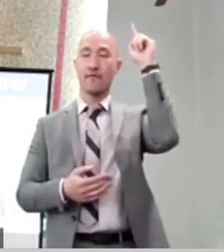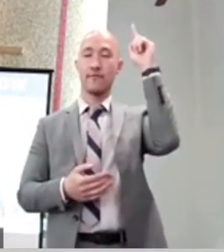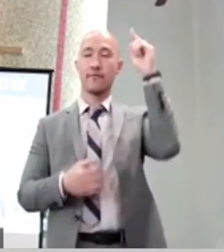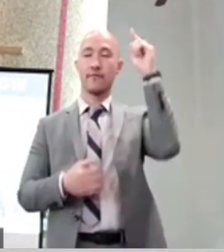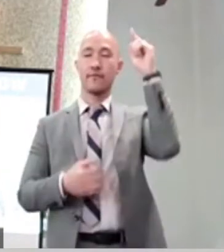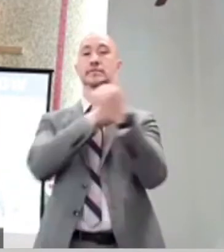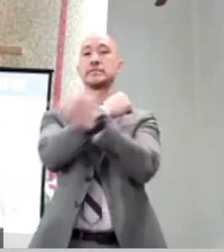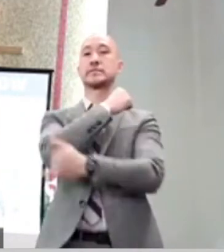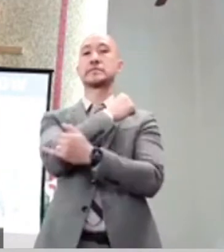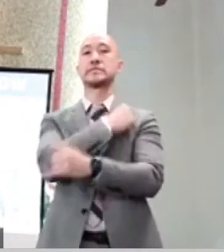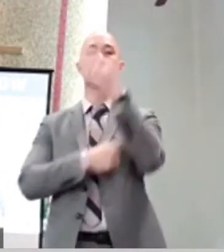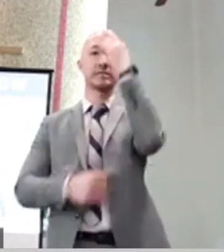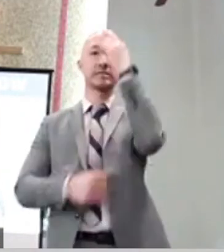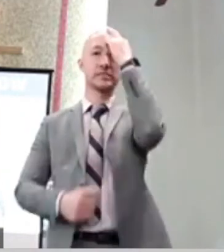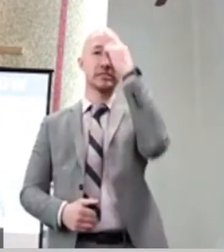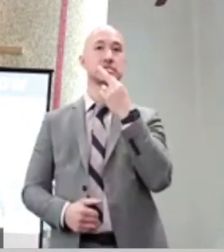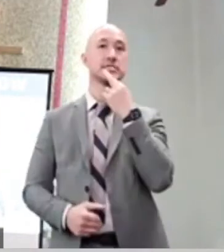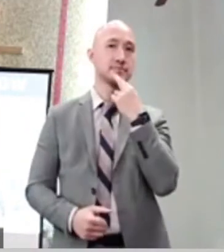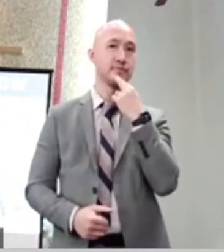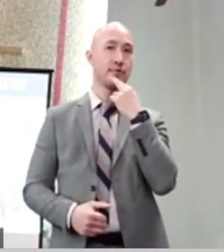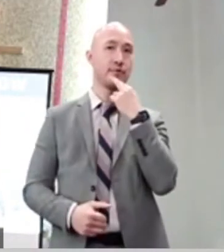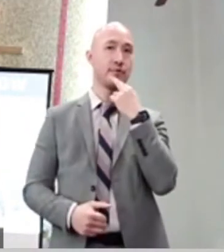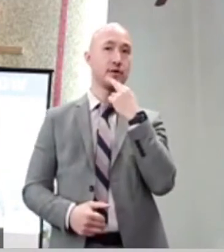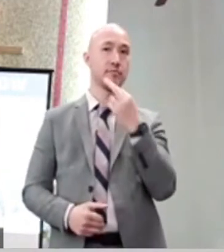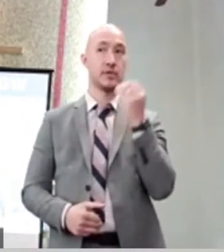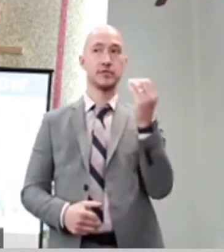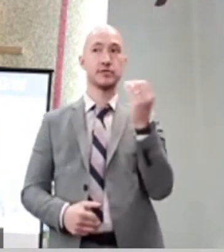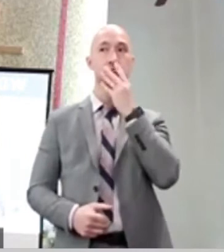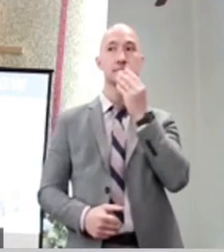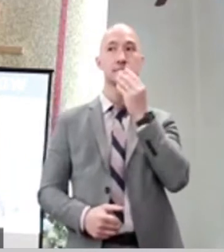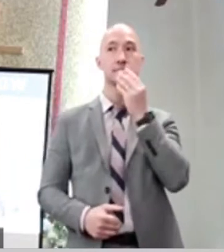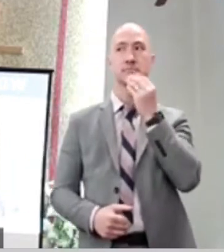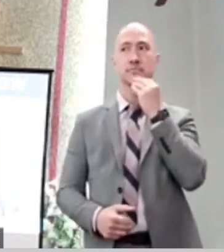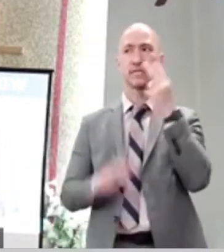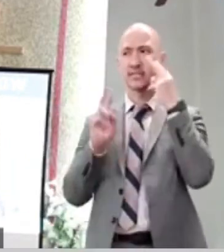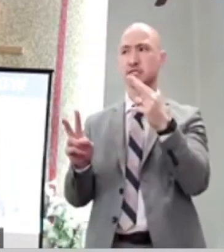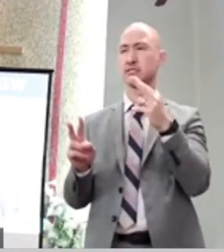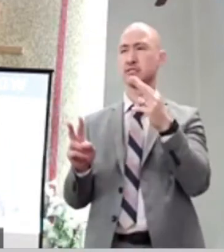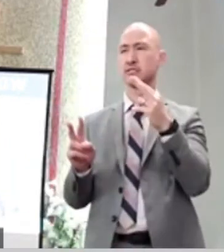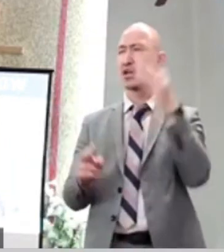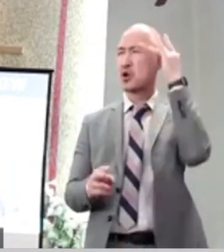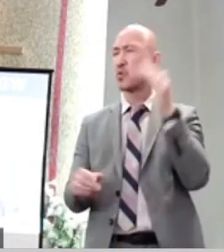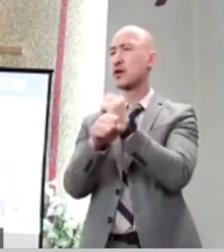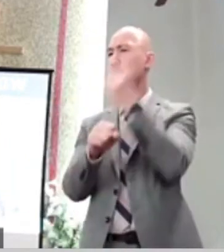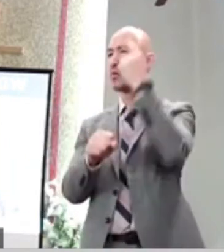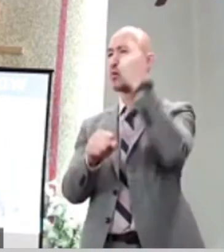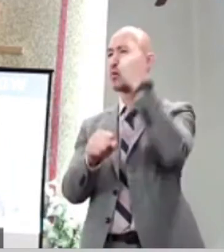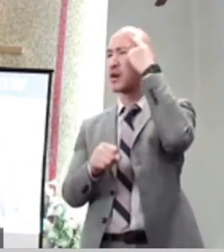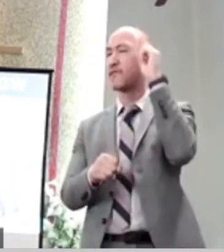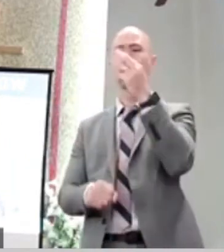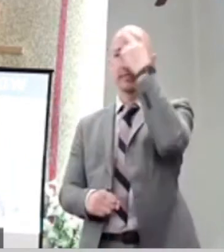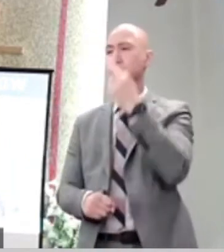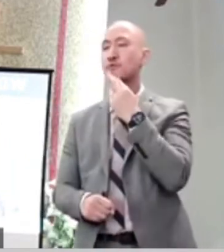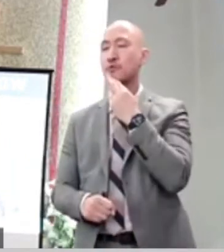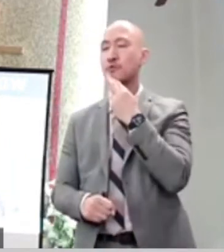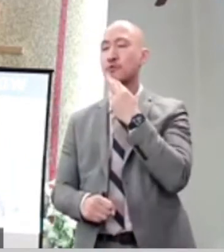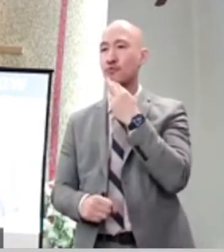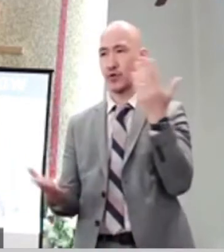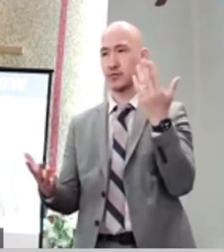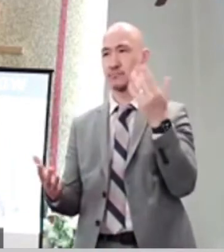were seen as betrayers. Oh, you're working for the Roman people. You know, you're taking our money away and giving it to these